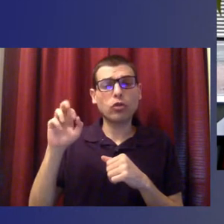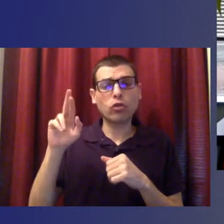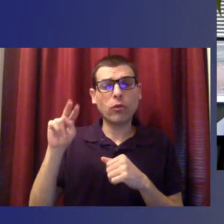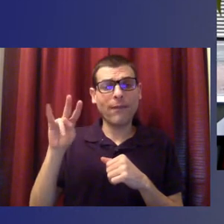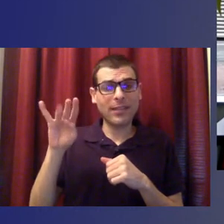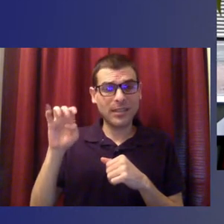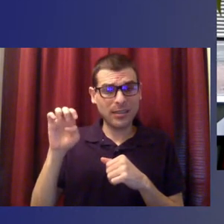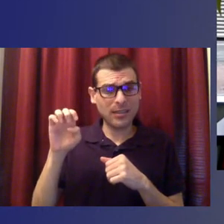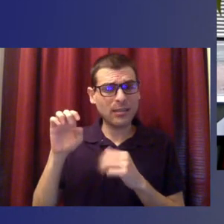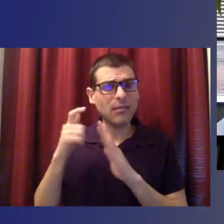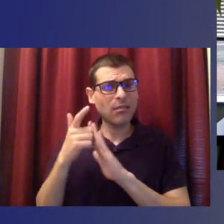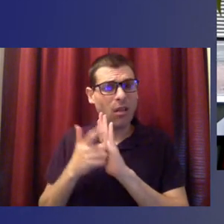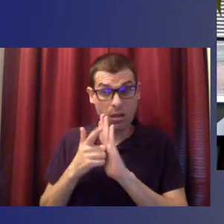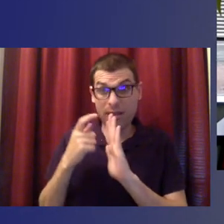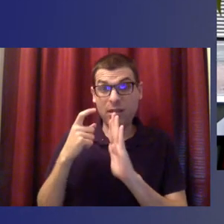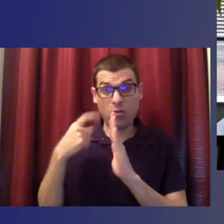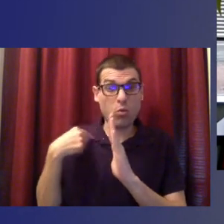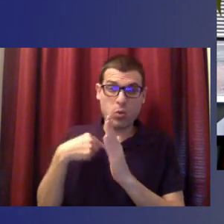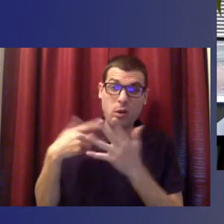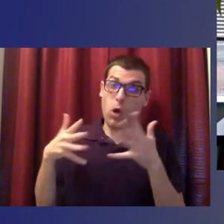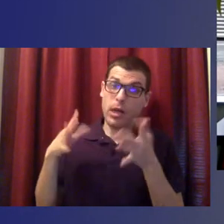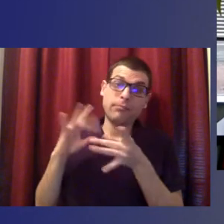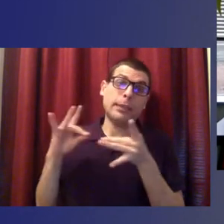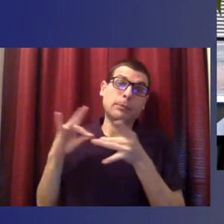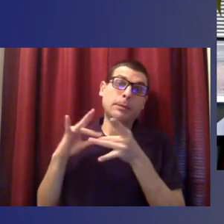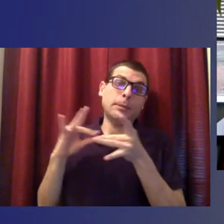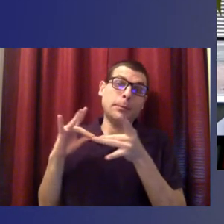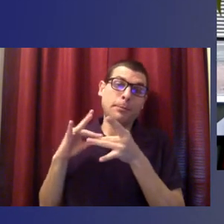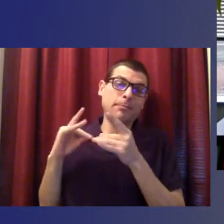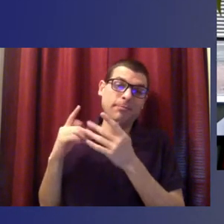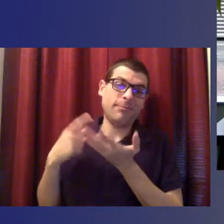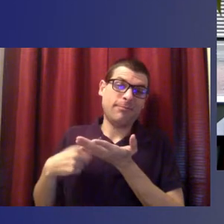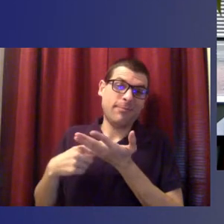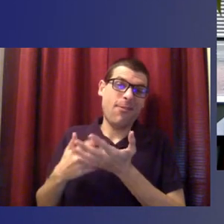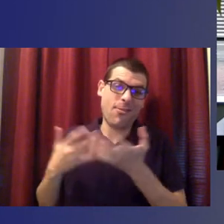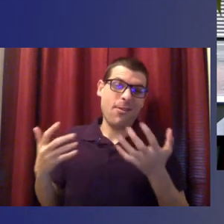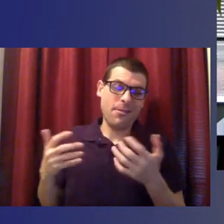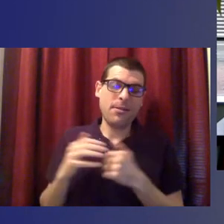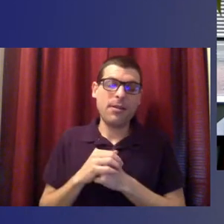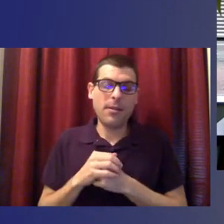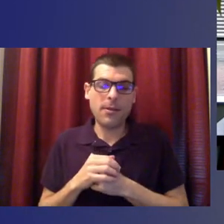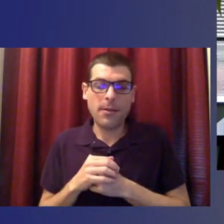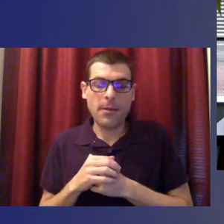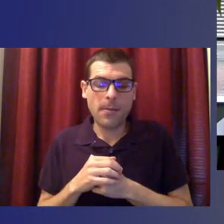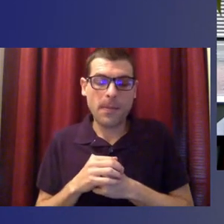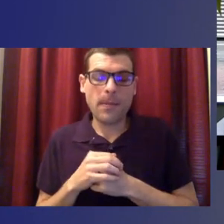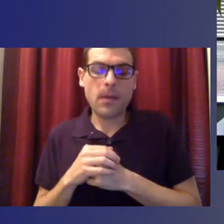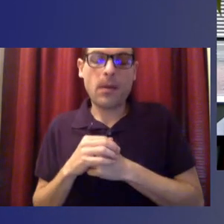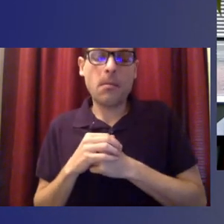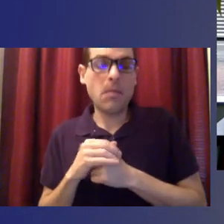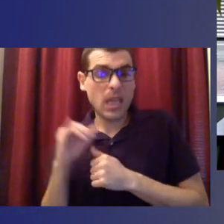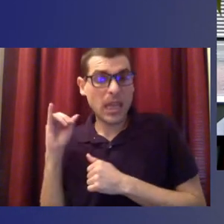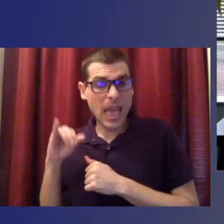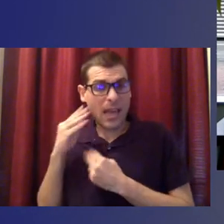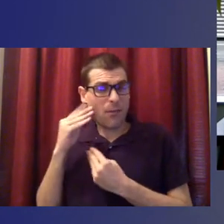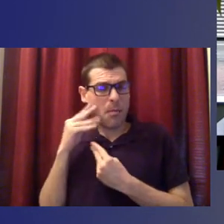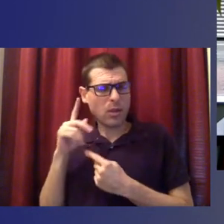is had some photos in the video of our Behavioral Health Resource Center. And this